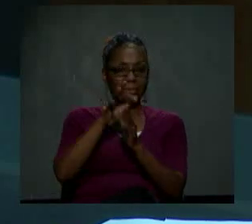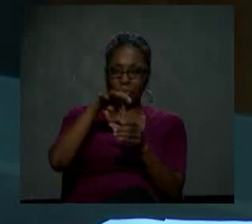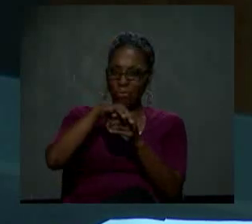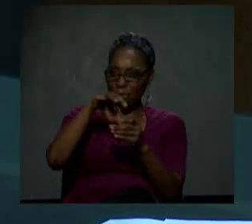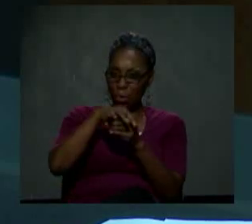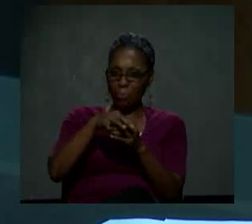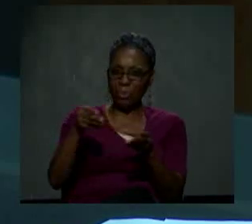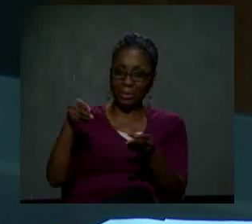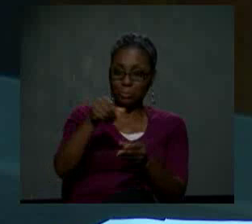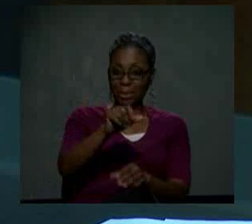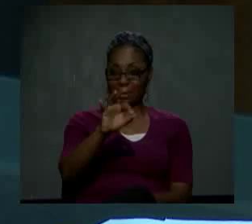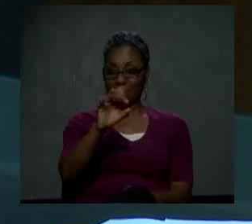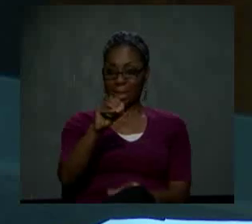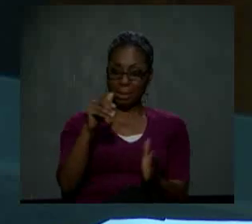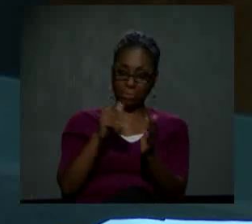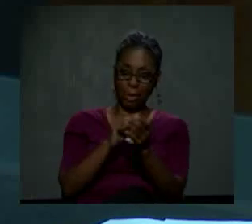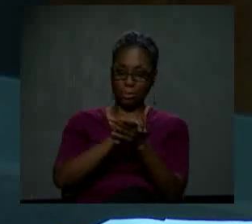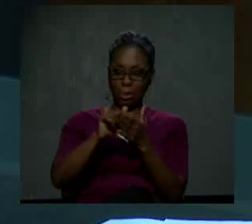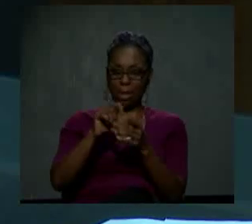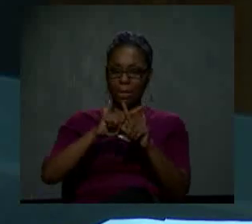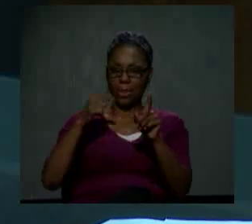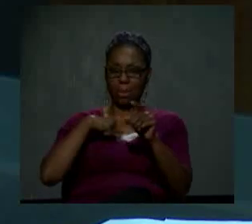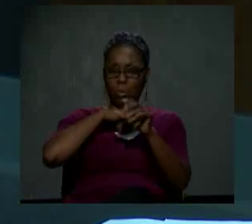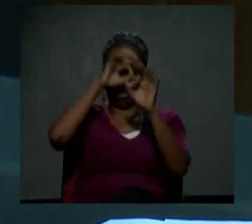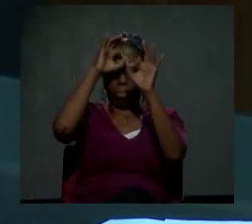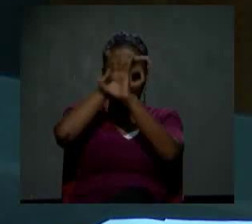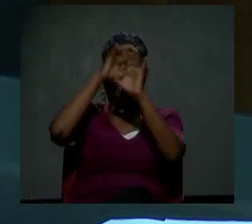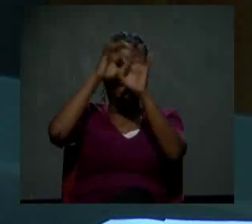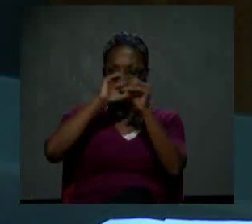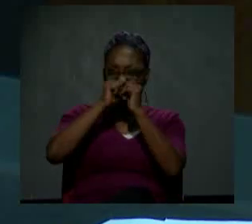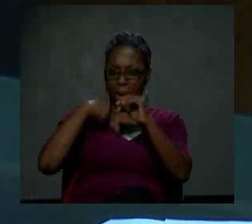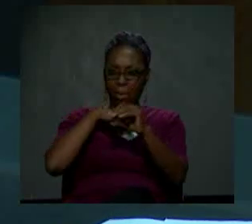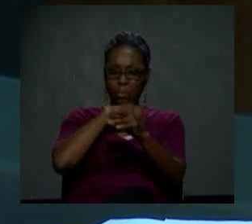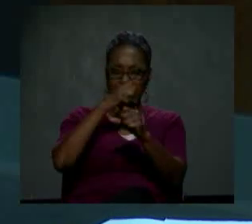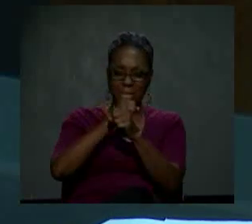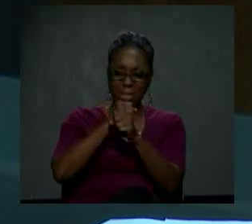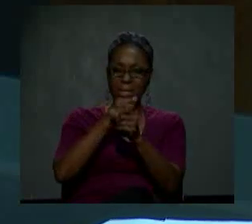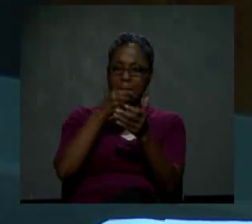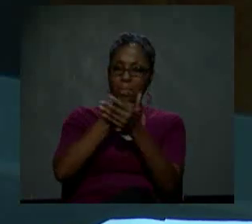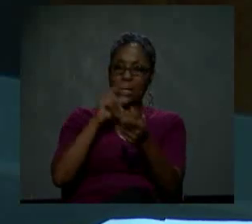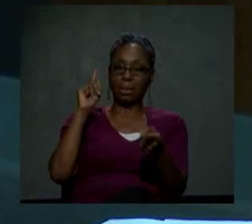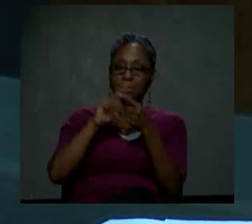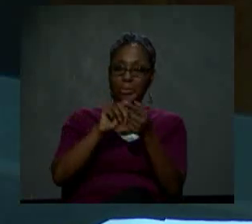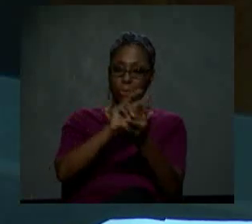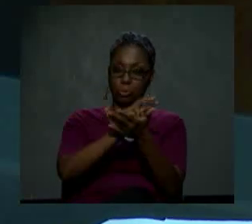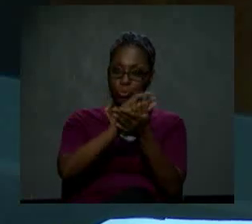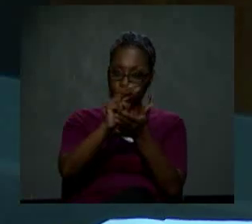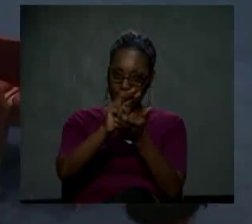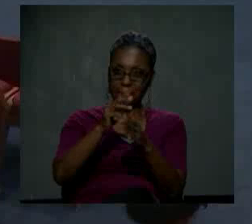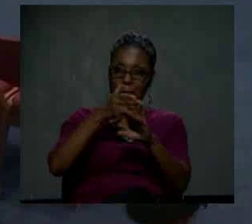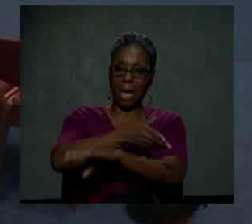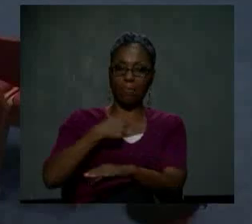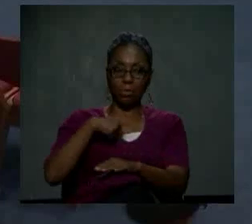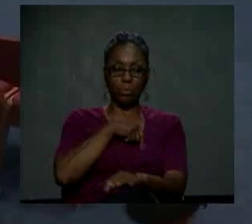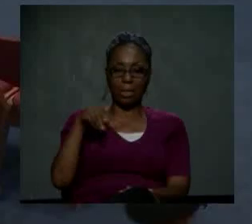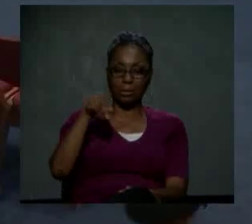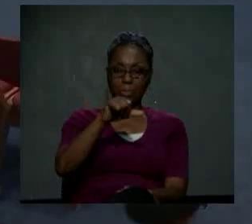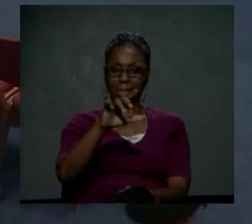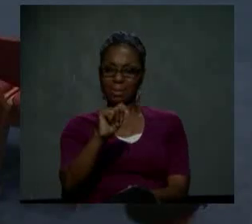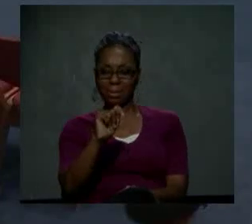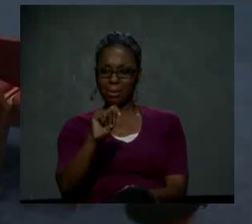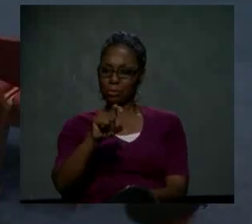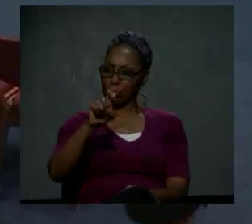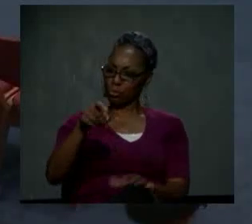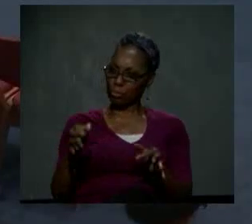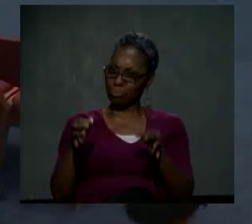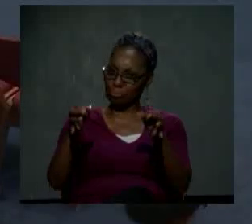spend $90,000 and we're not knowing where it's going to come from until 2 weeks after we spend it. So should this not be postponed